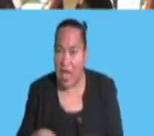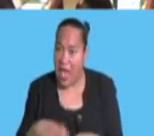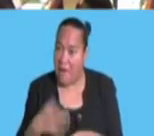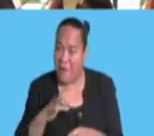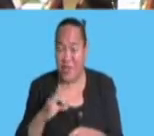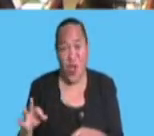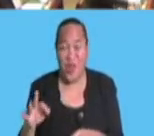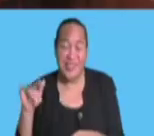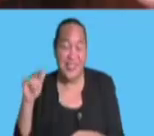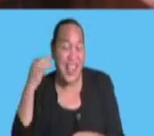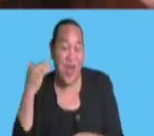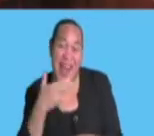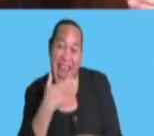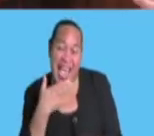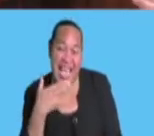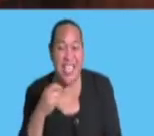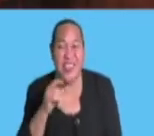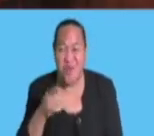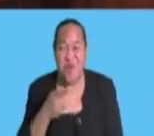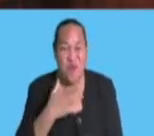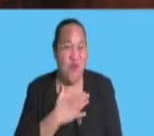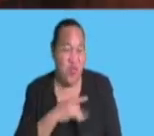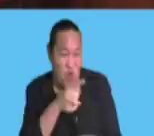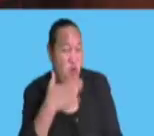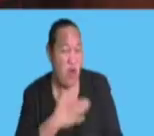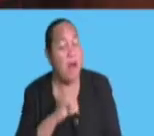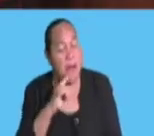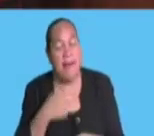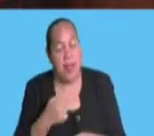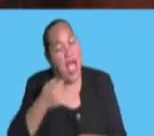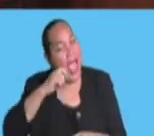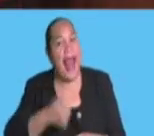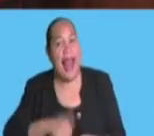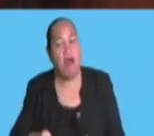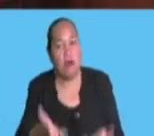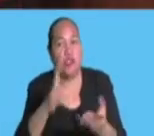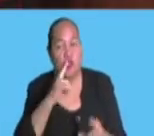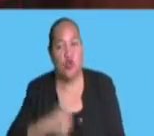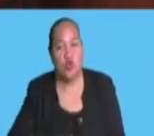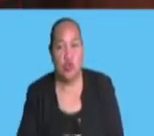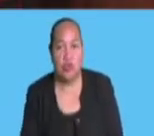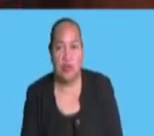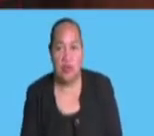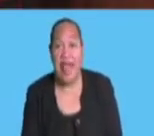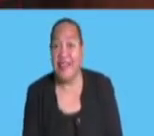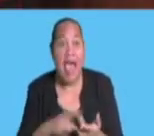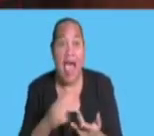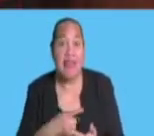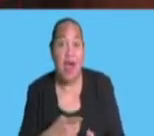as nicely as he wants to put it, but it's permissible. There is the other B word